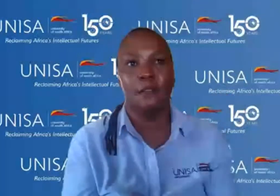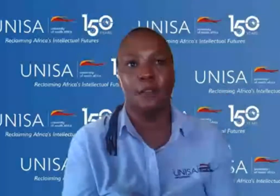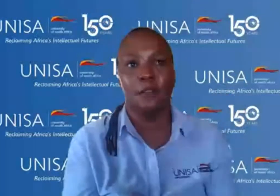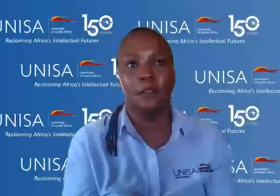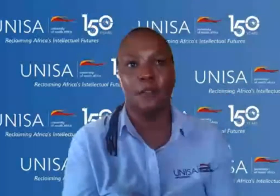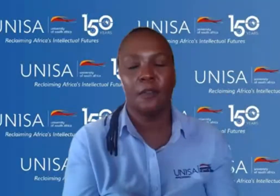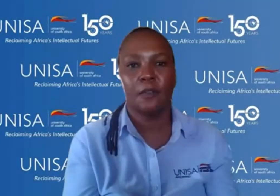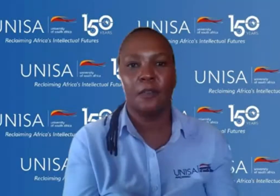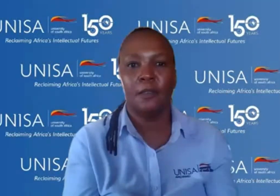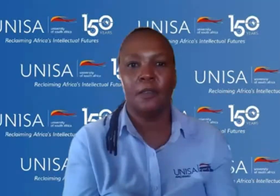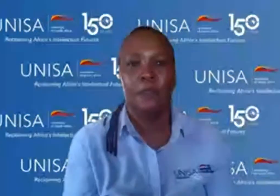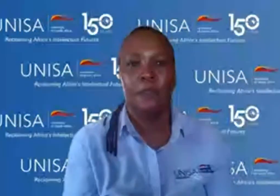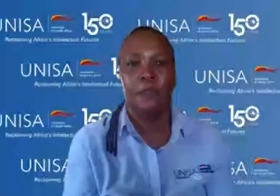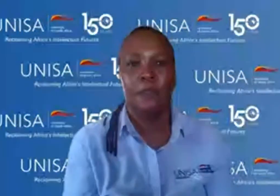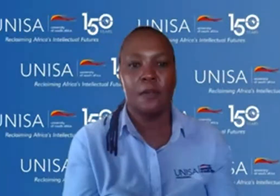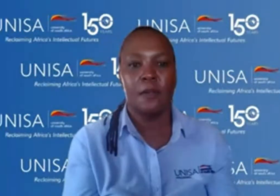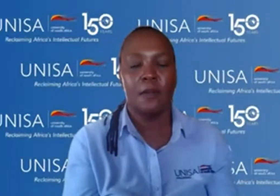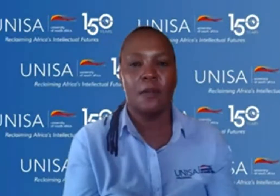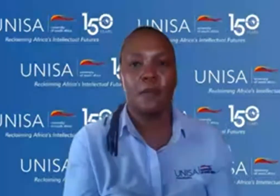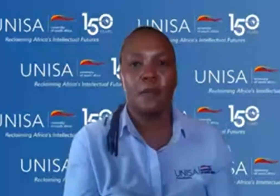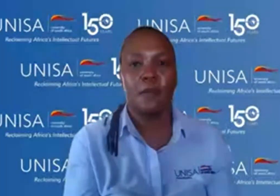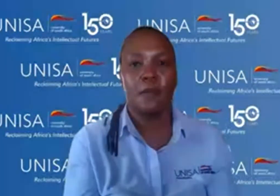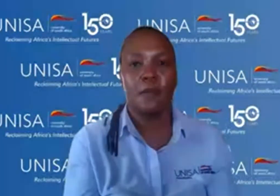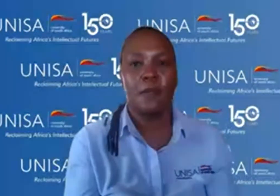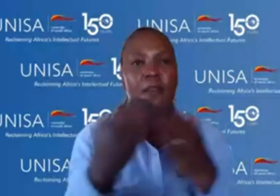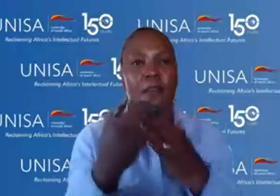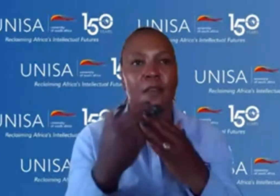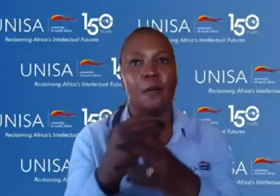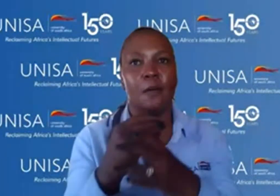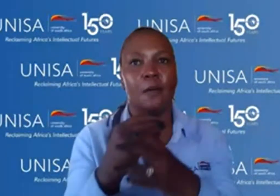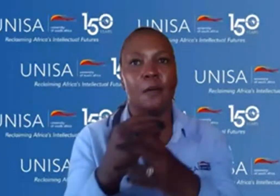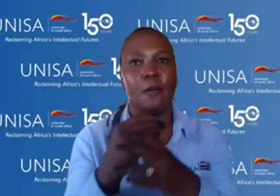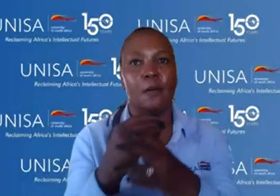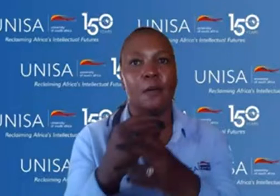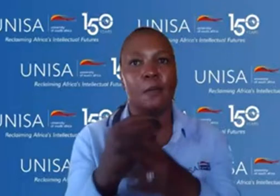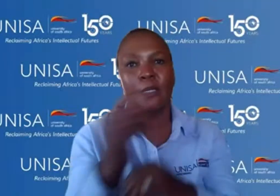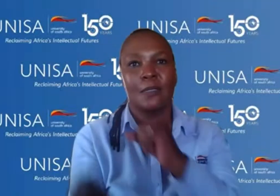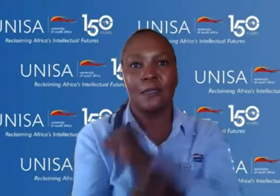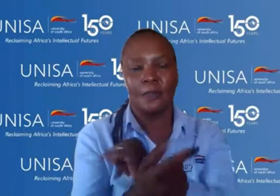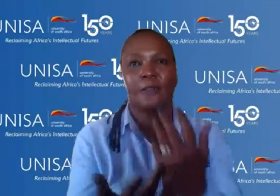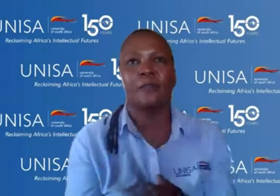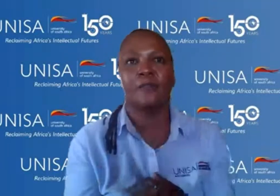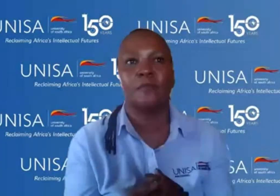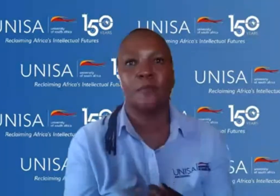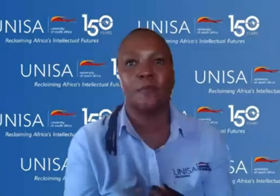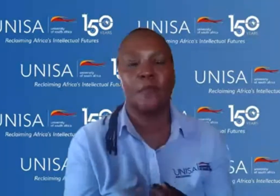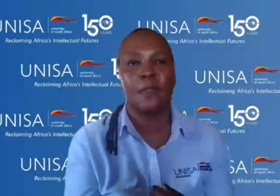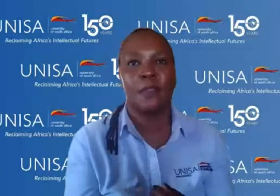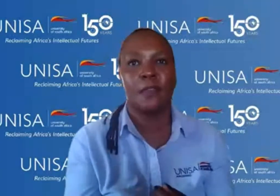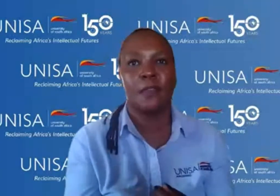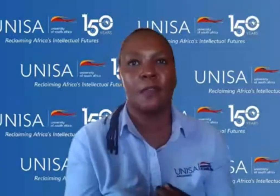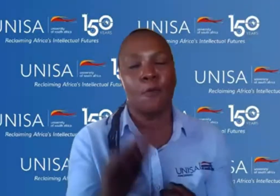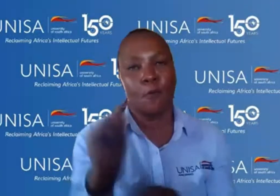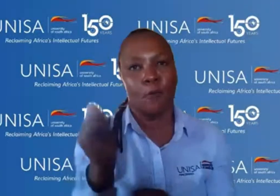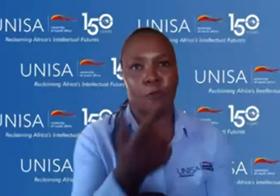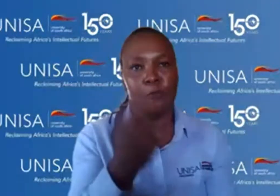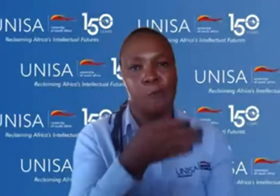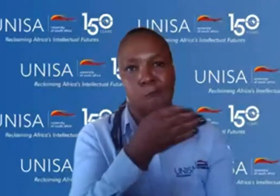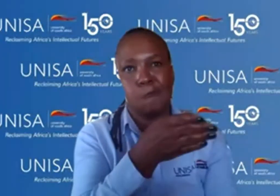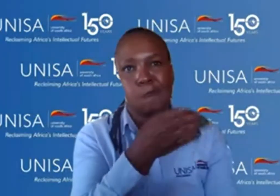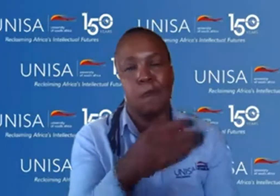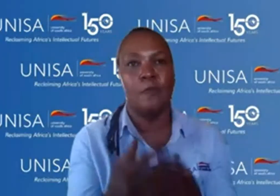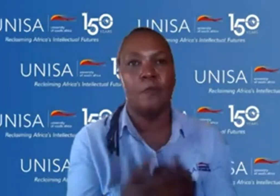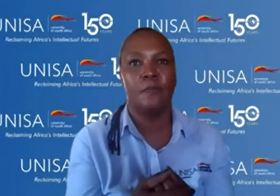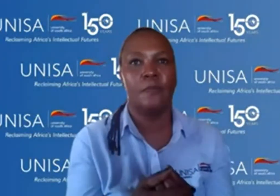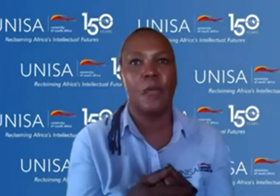And thank you for attending this session, colleagues and students. I'll be opening